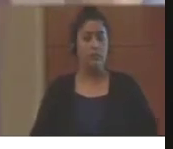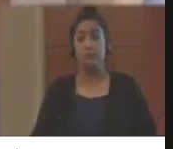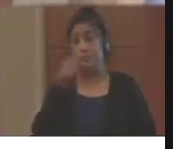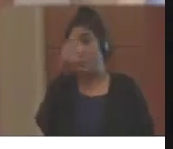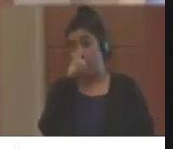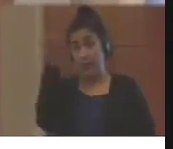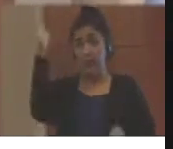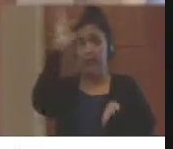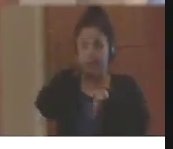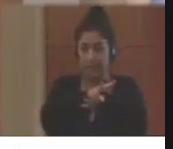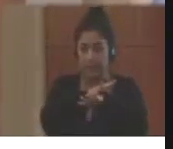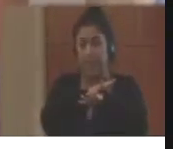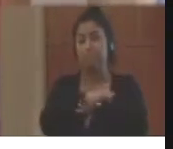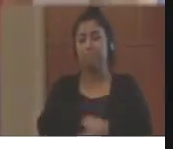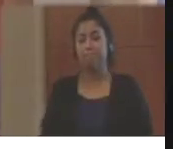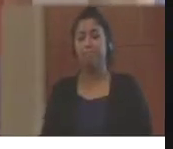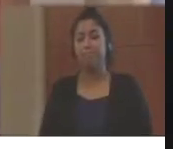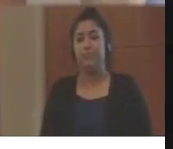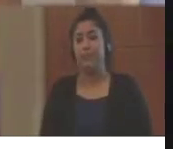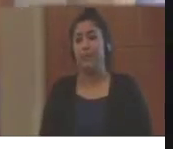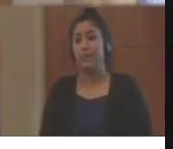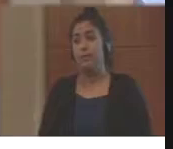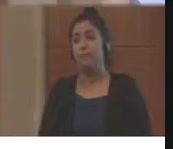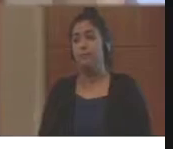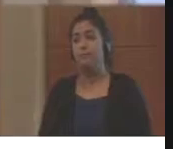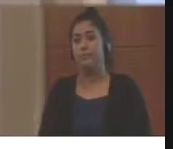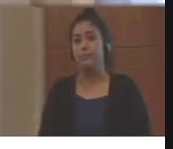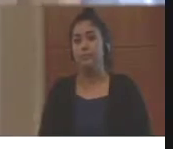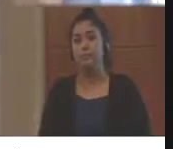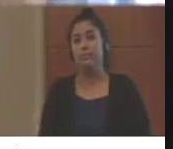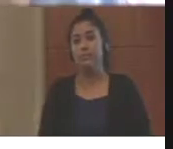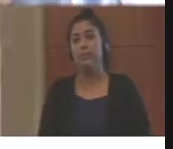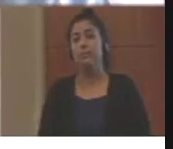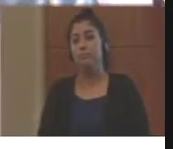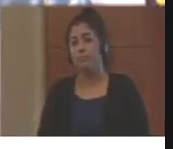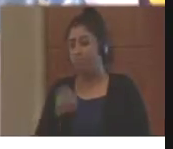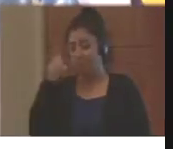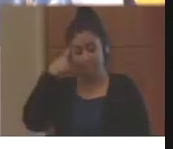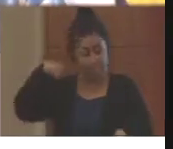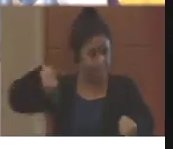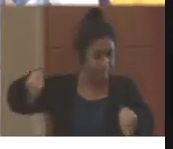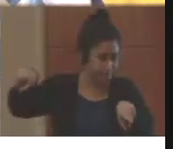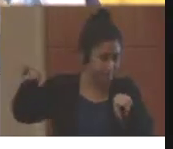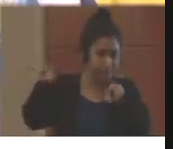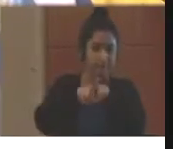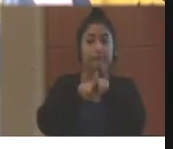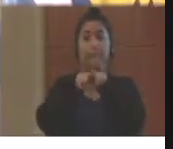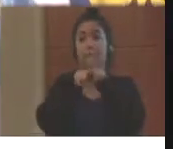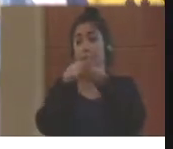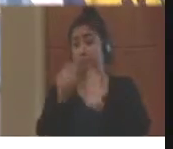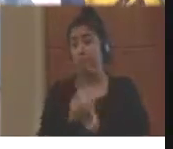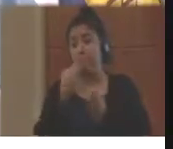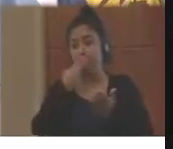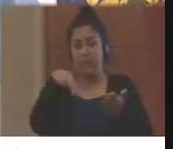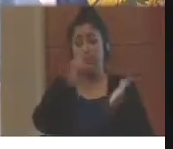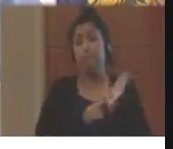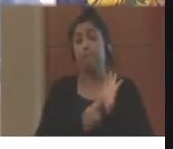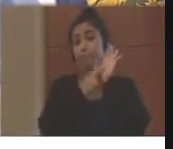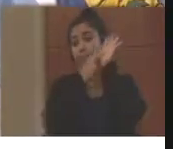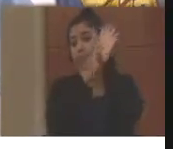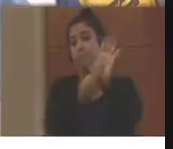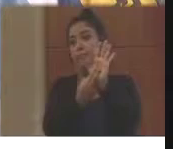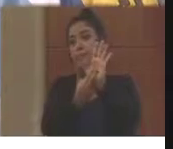Good afternoon. In order, we We fully share the declarations.